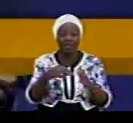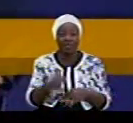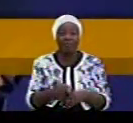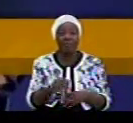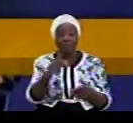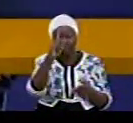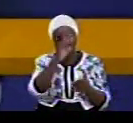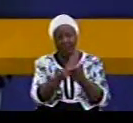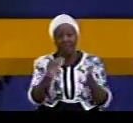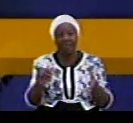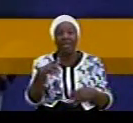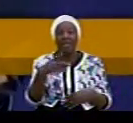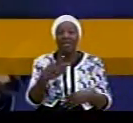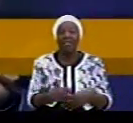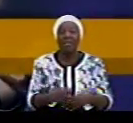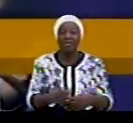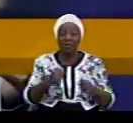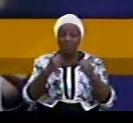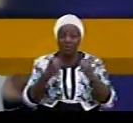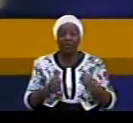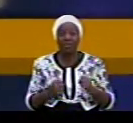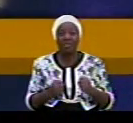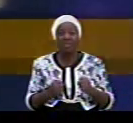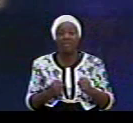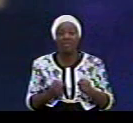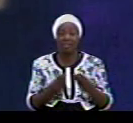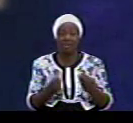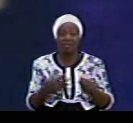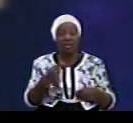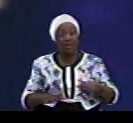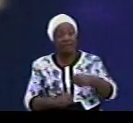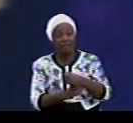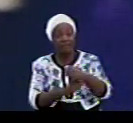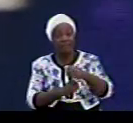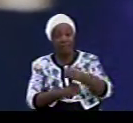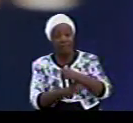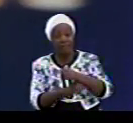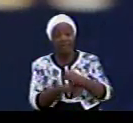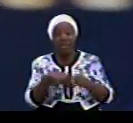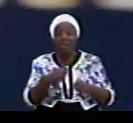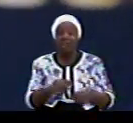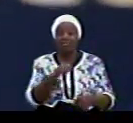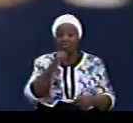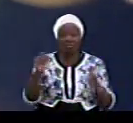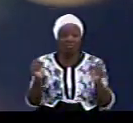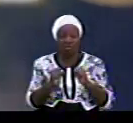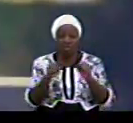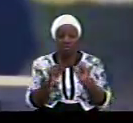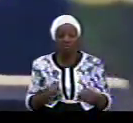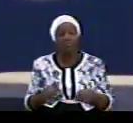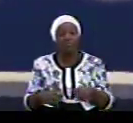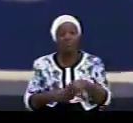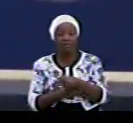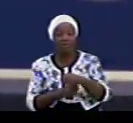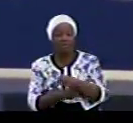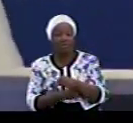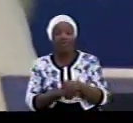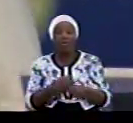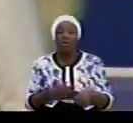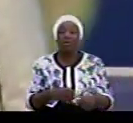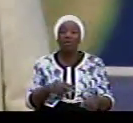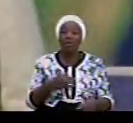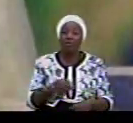ground. The foundation. The unshakable foundation of believing